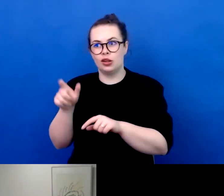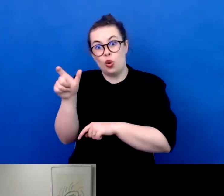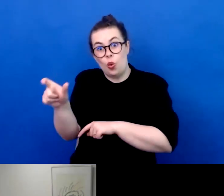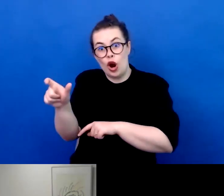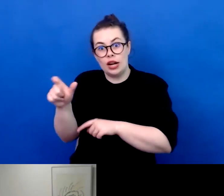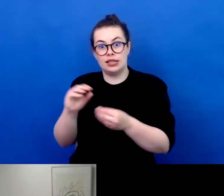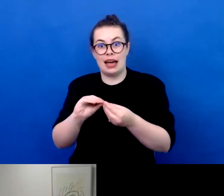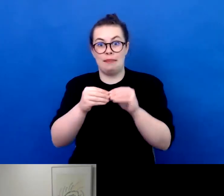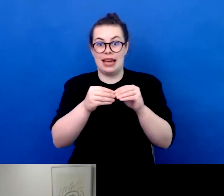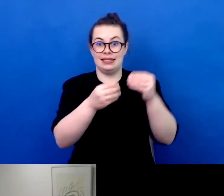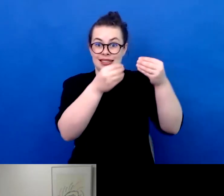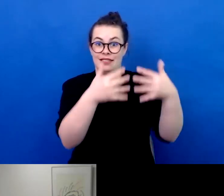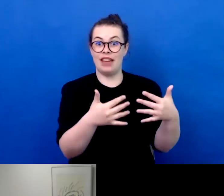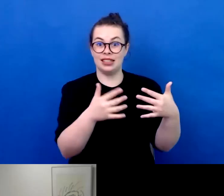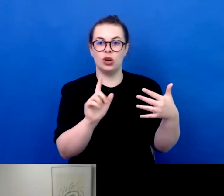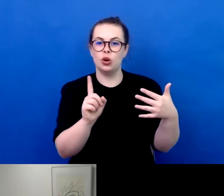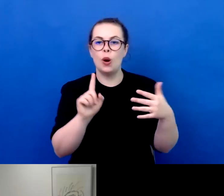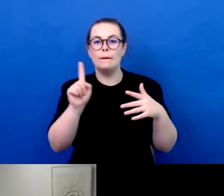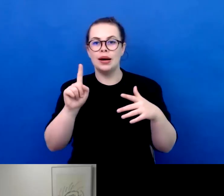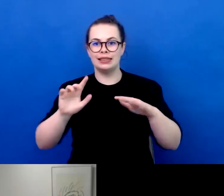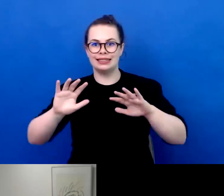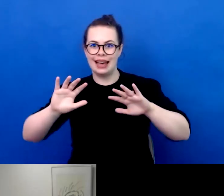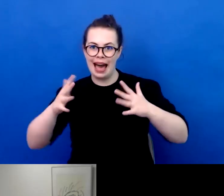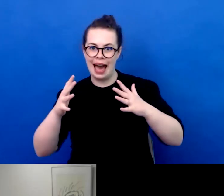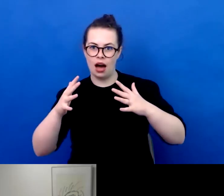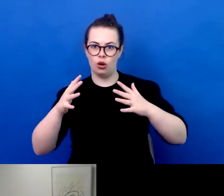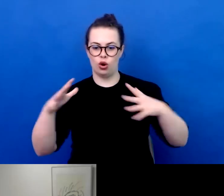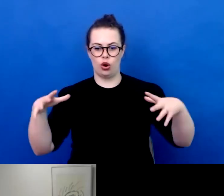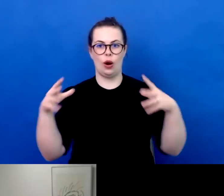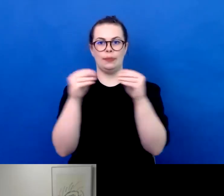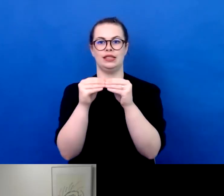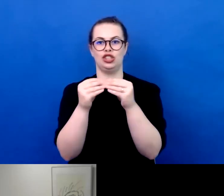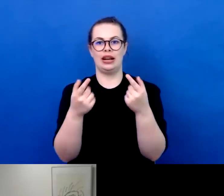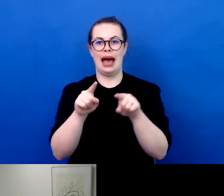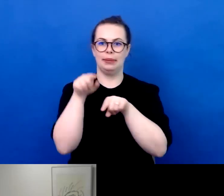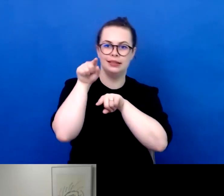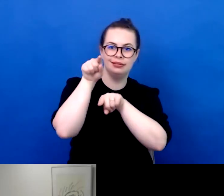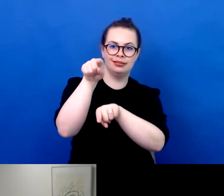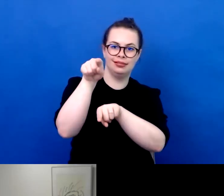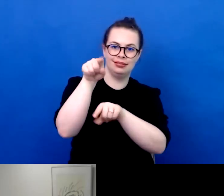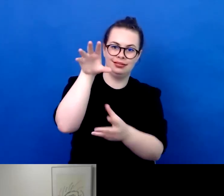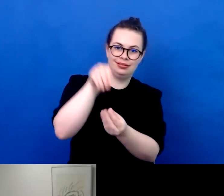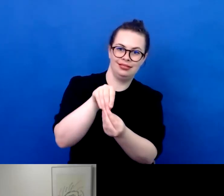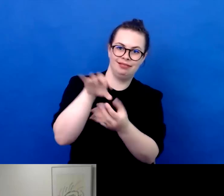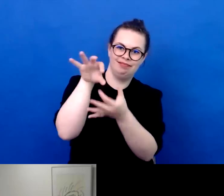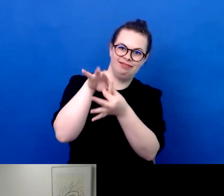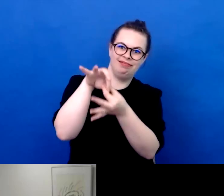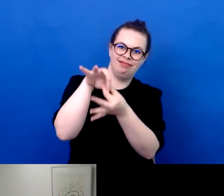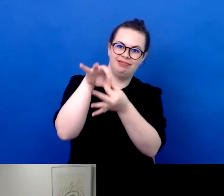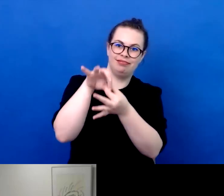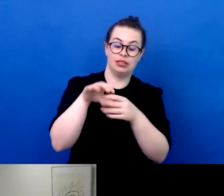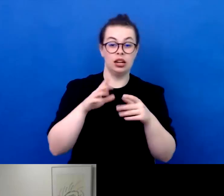which composition happens. And indeed, the two effects could not be more different. So there